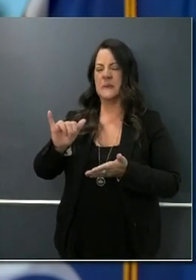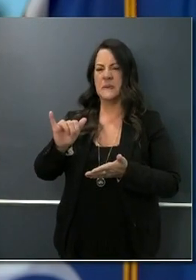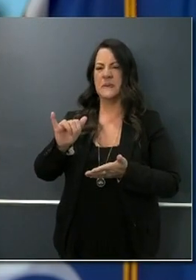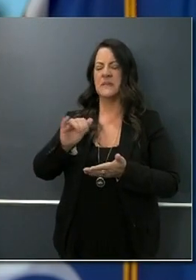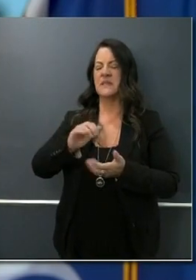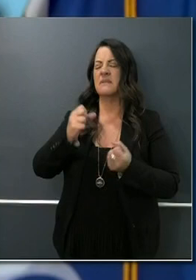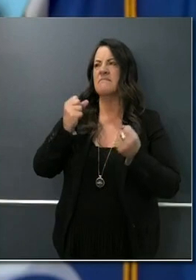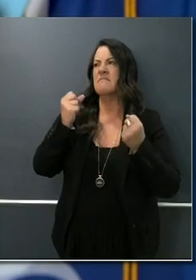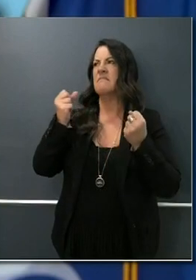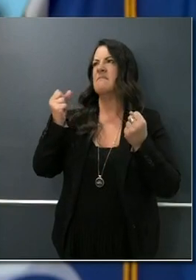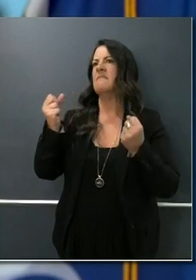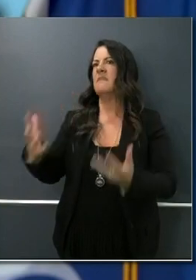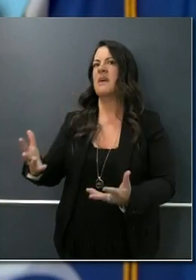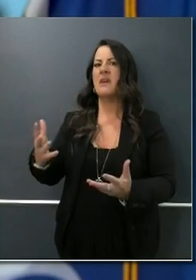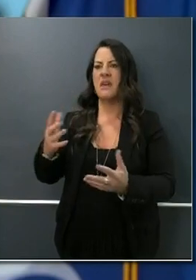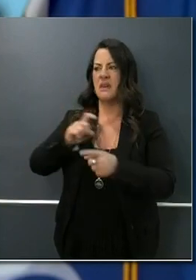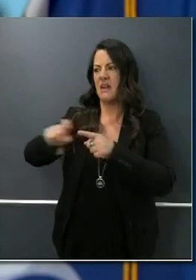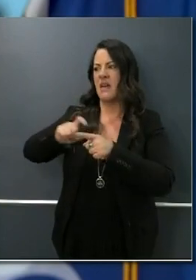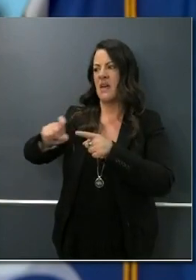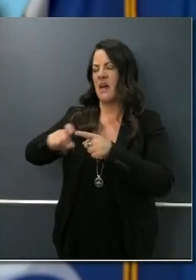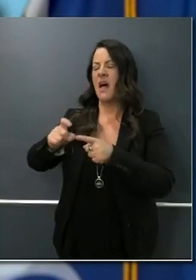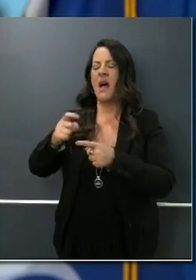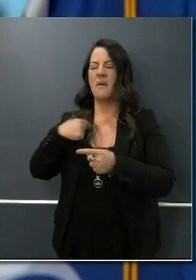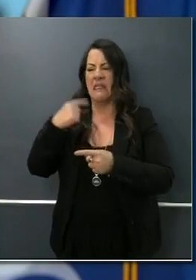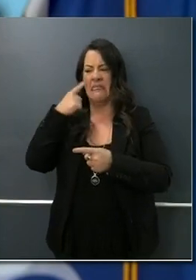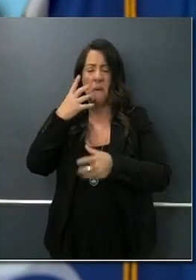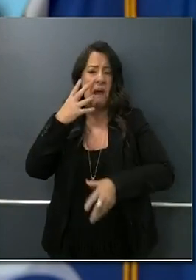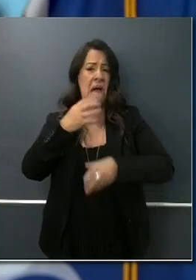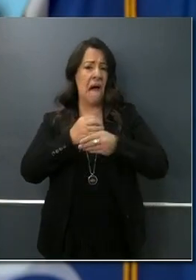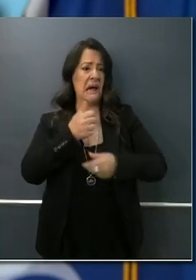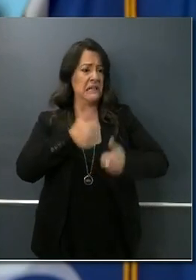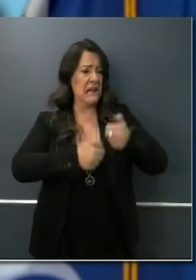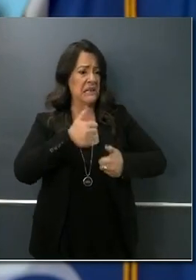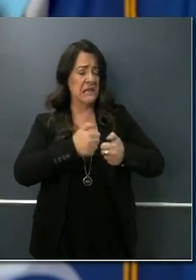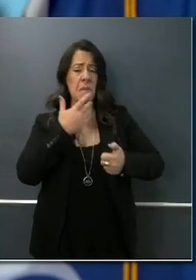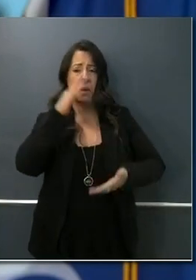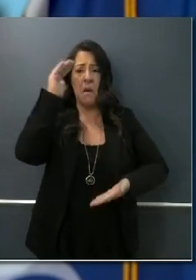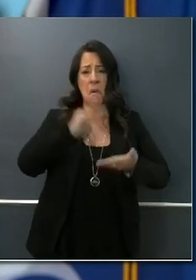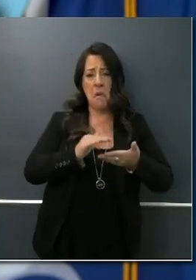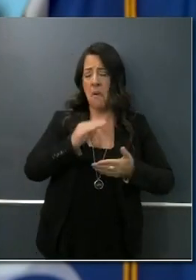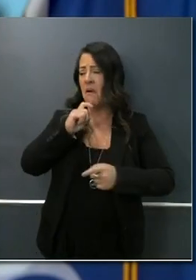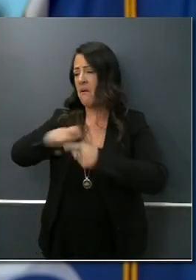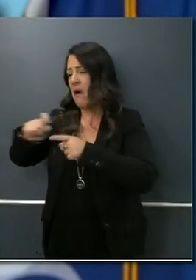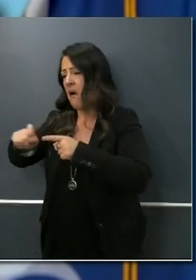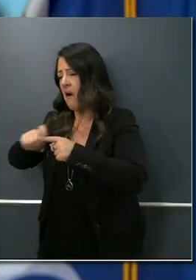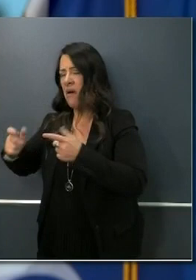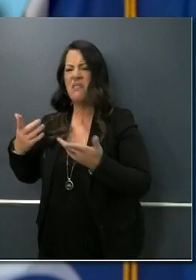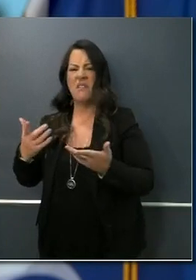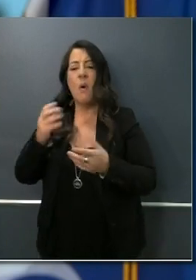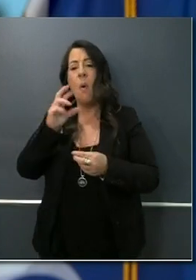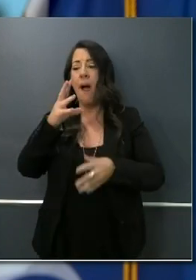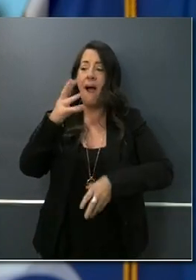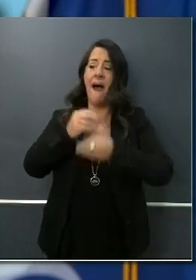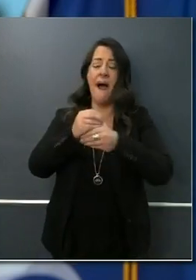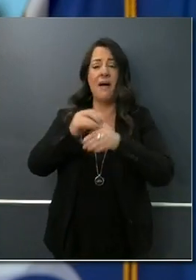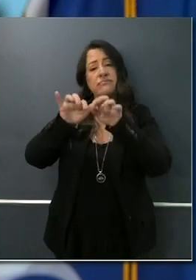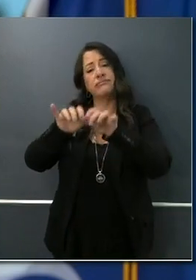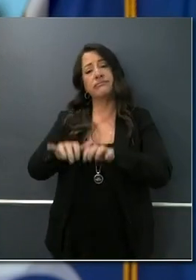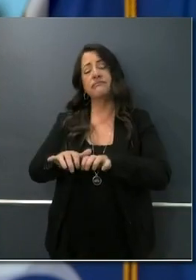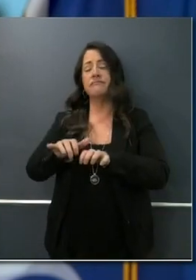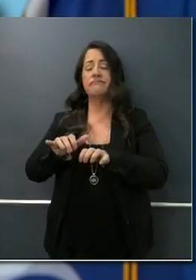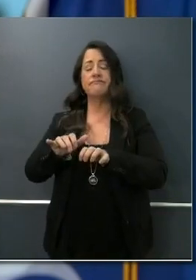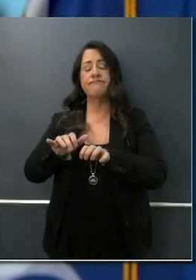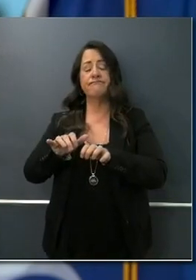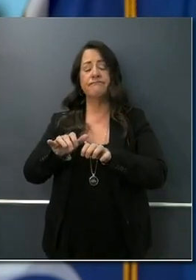SMS, the texting will help in that effort. These chatbots will certainly, we believe, help in that effort. And we're also